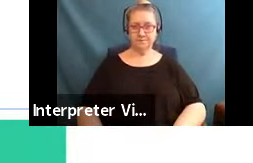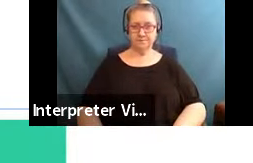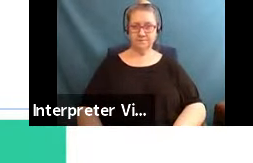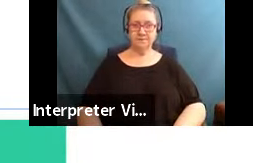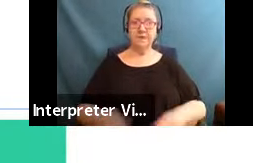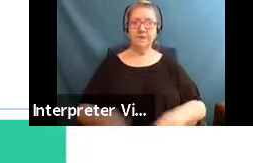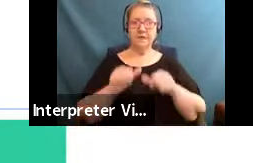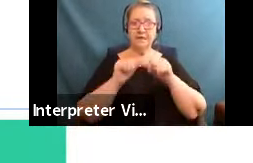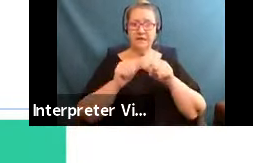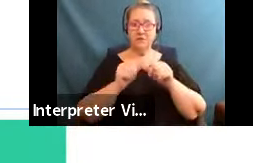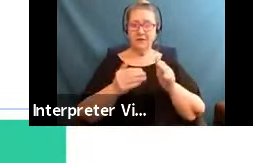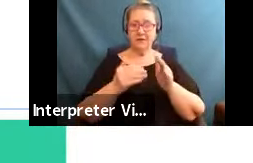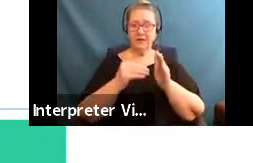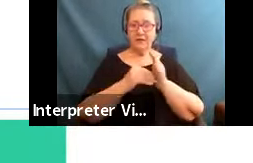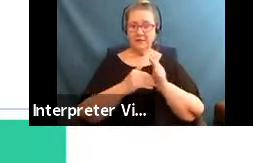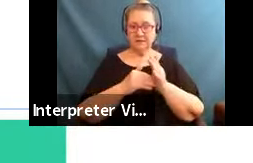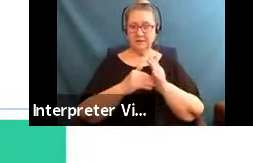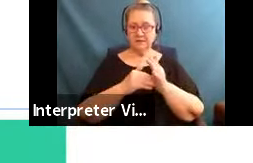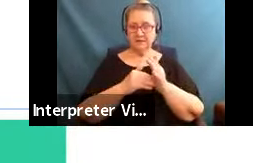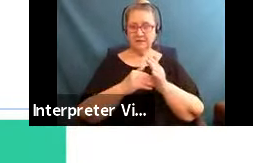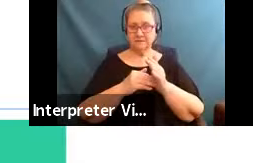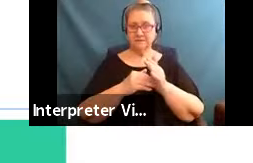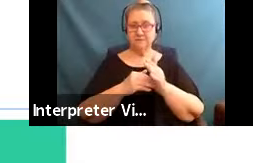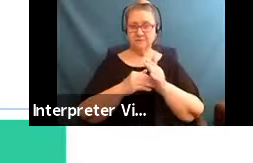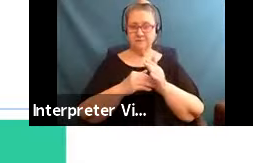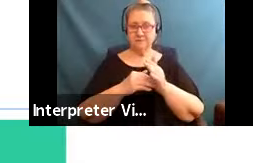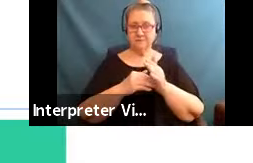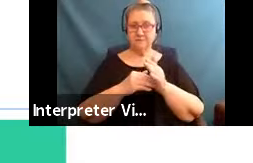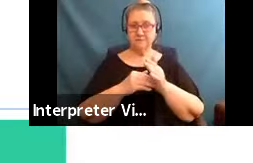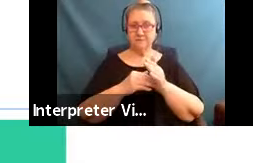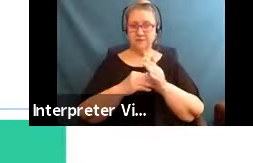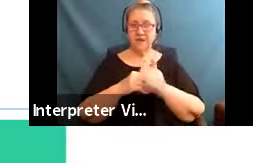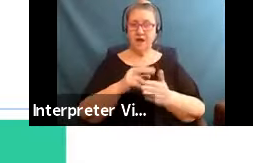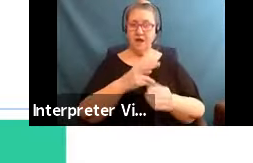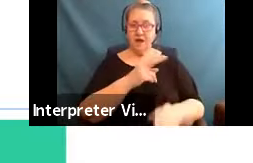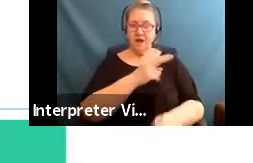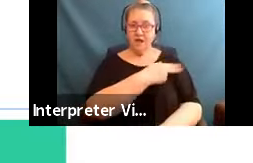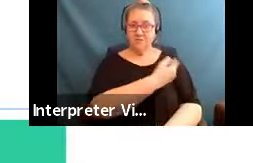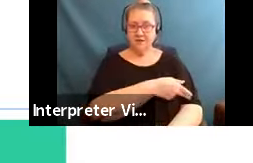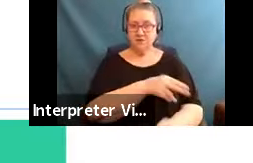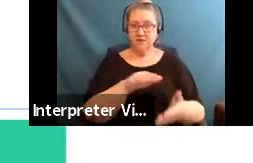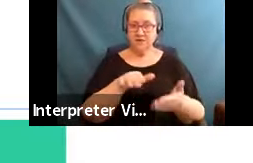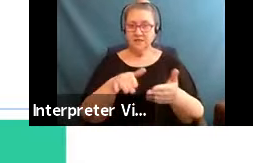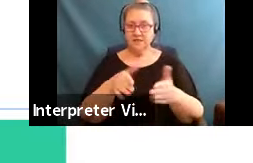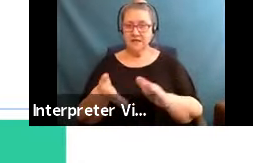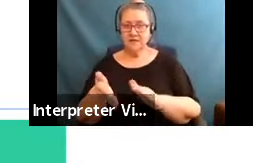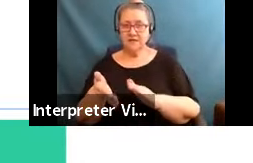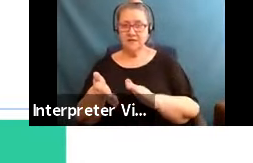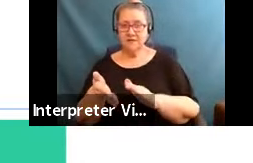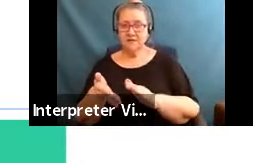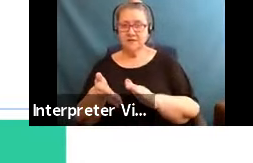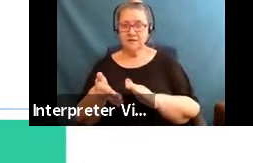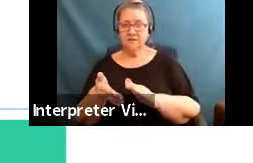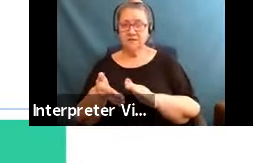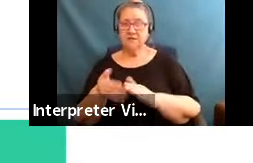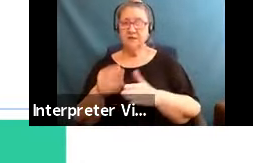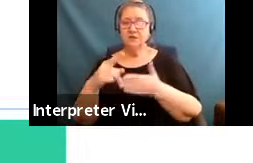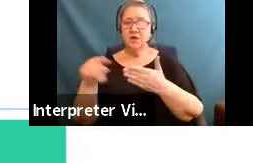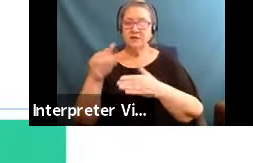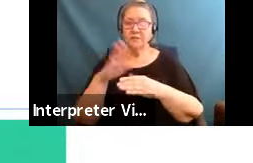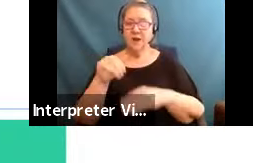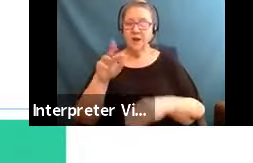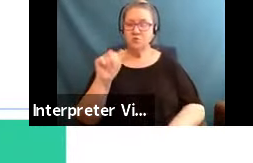And continuing again to look at cases and hospitalizations and deaths related to race